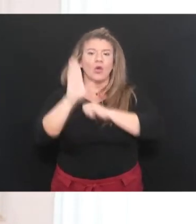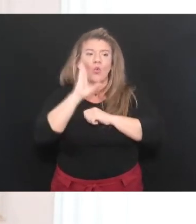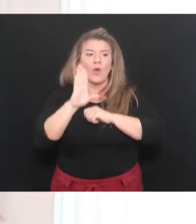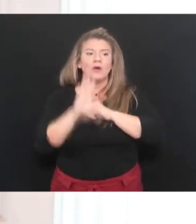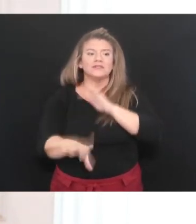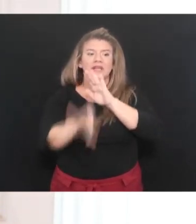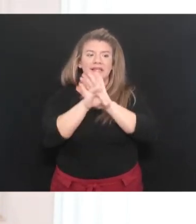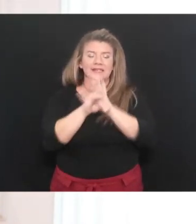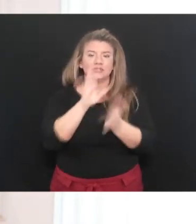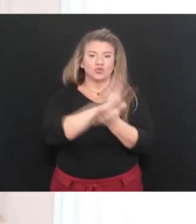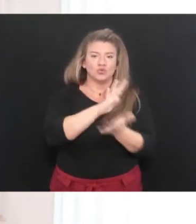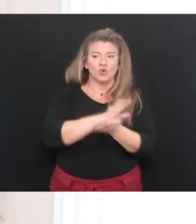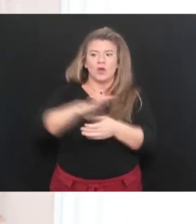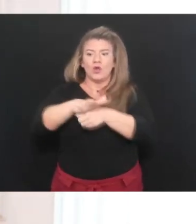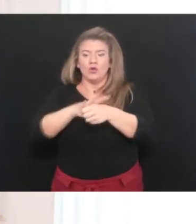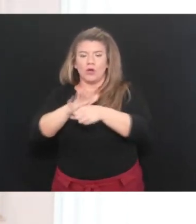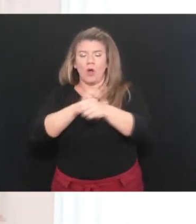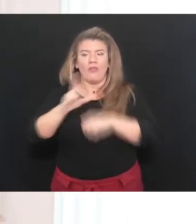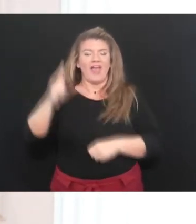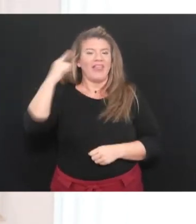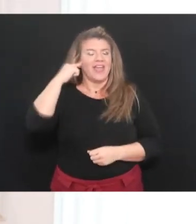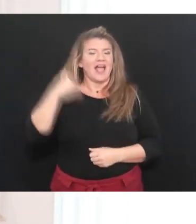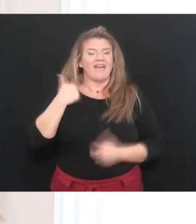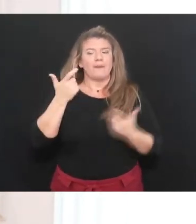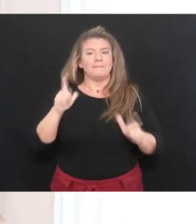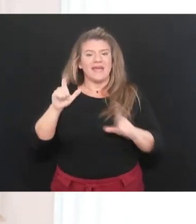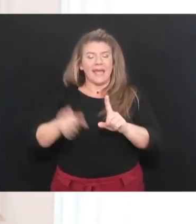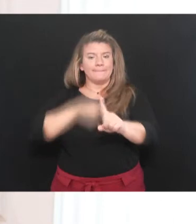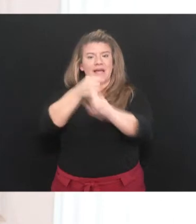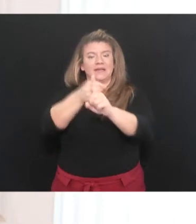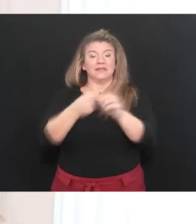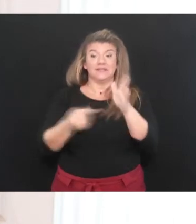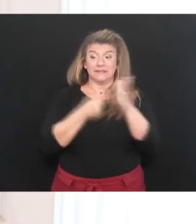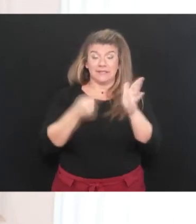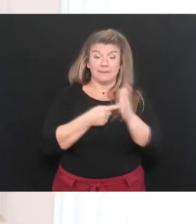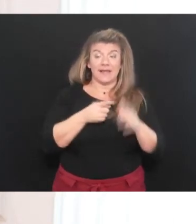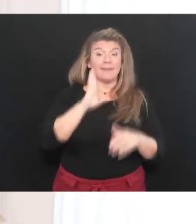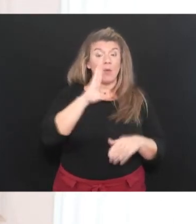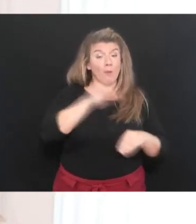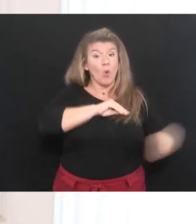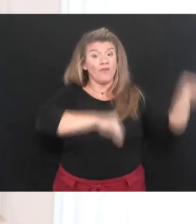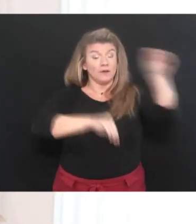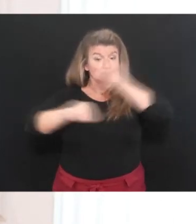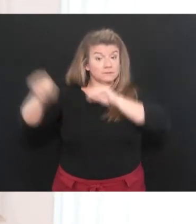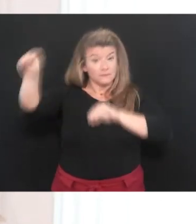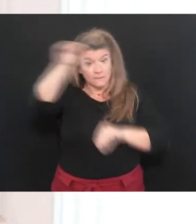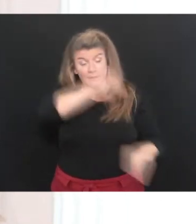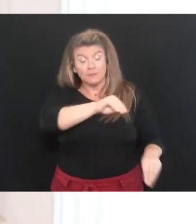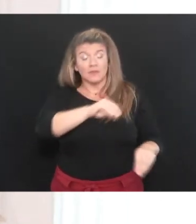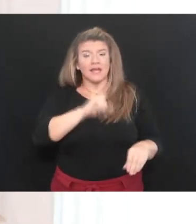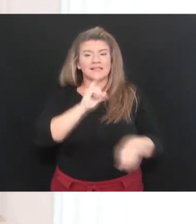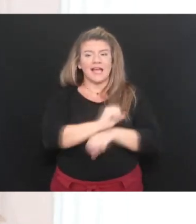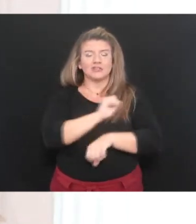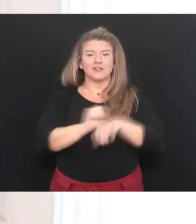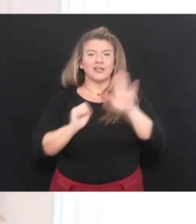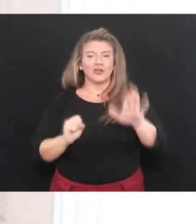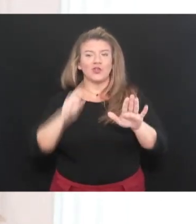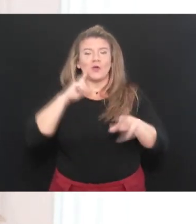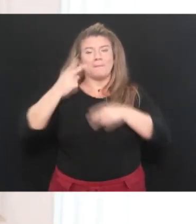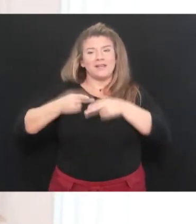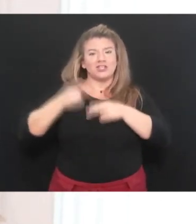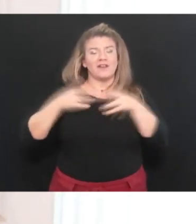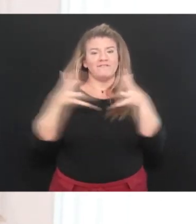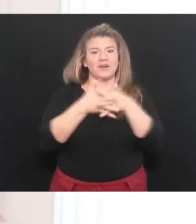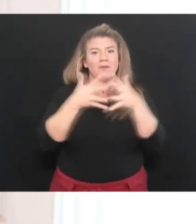schools and locations where they think they'll have the biggest impact. Sometimes we'll see them actually move them around. And it's actually funny that you mentioned the football